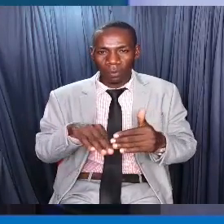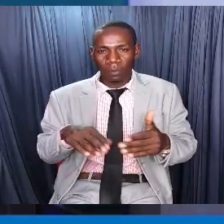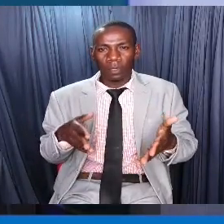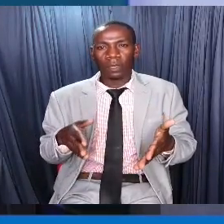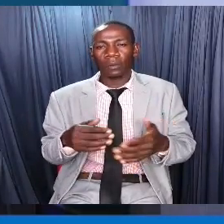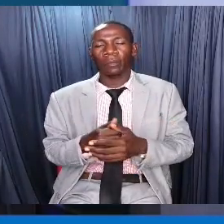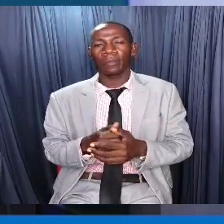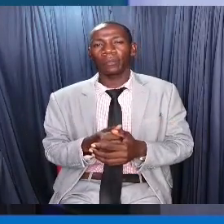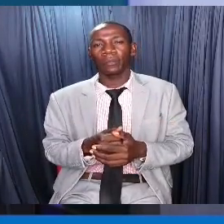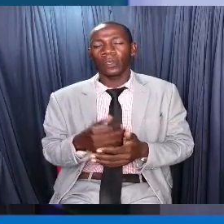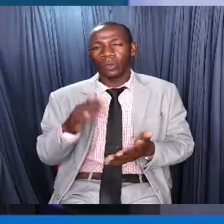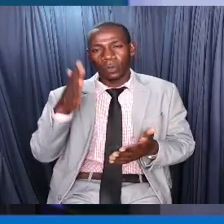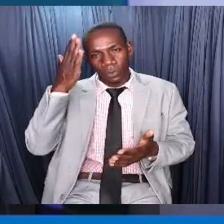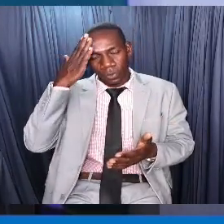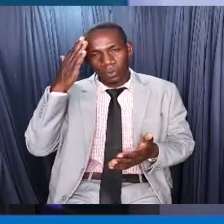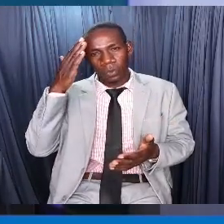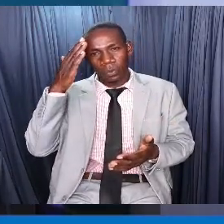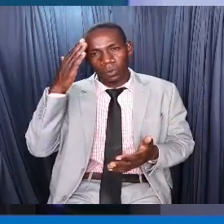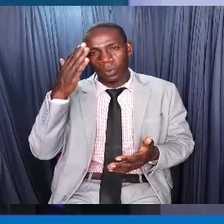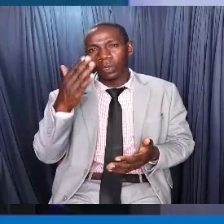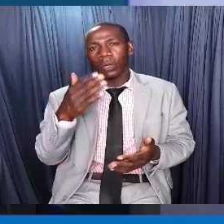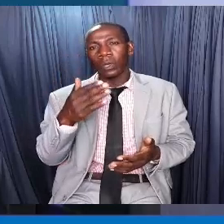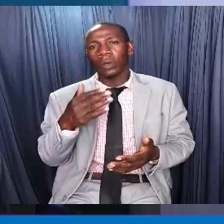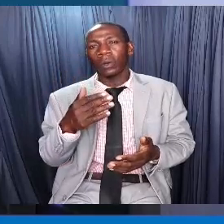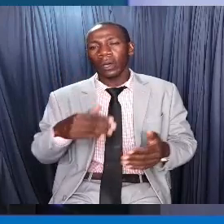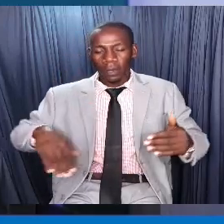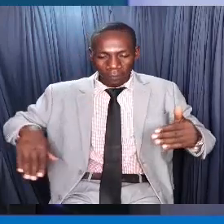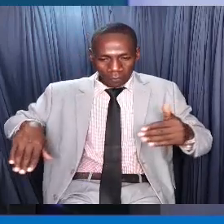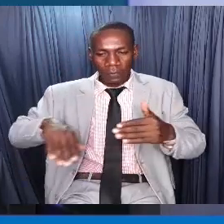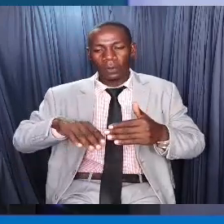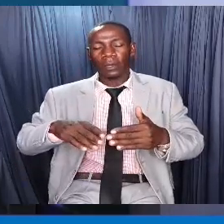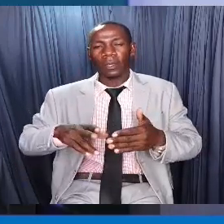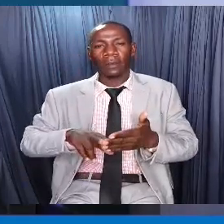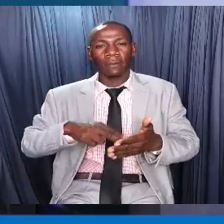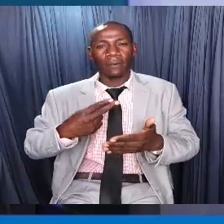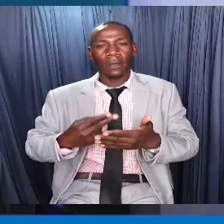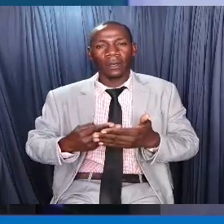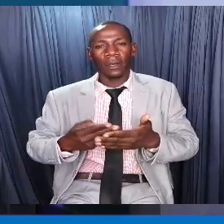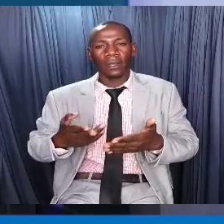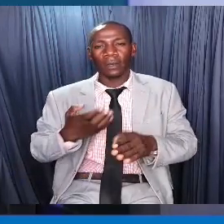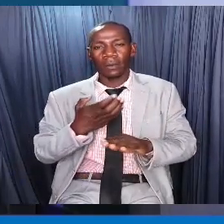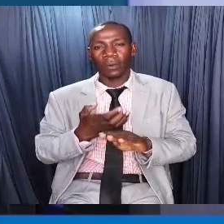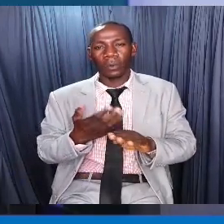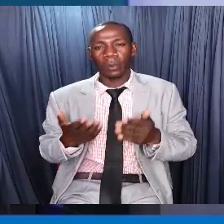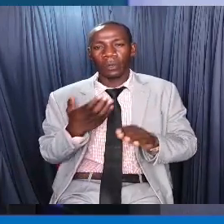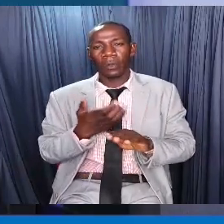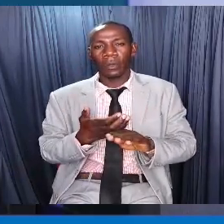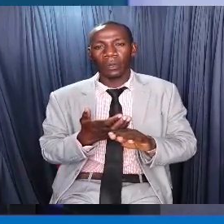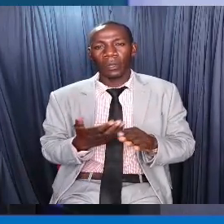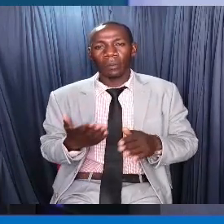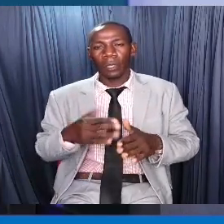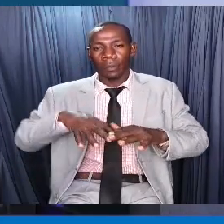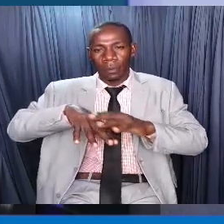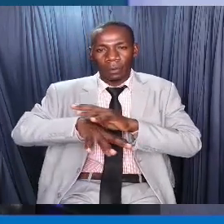Where you stumble yourself. Ndio utajua. That's when you'll know. Kumbe nilijigonga kitu hiki. So I stumbled myself kama in this. Jiwa utaliona. Bitter stone you'll see it. Kama ni